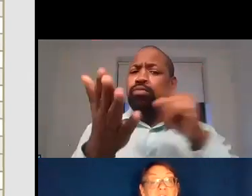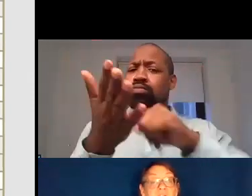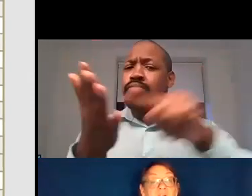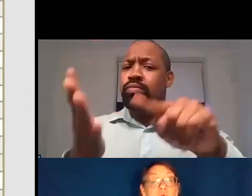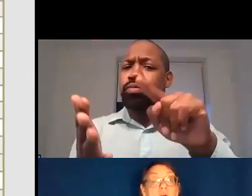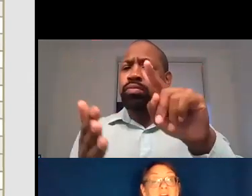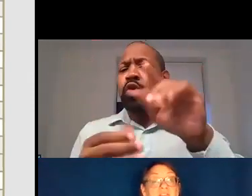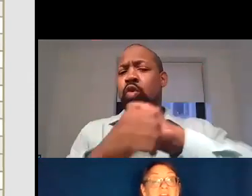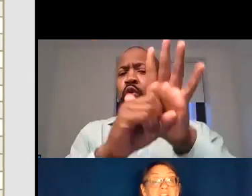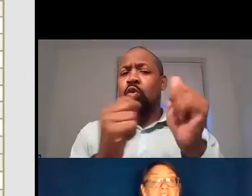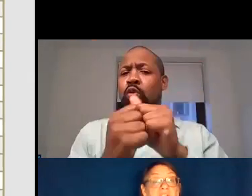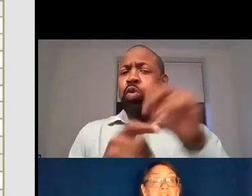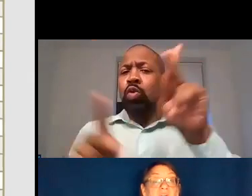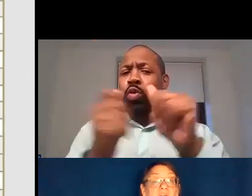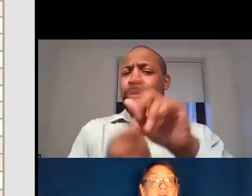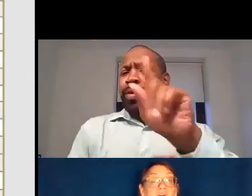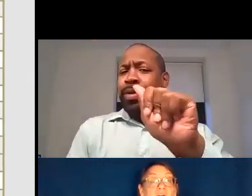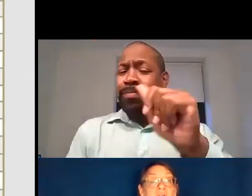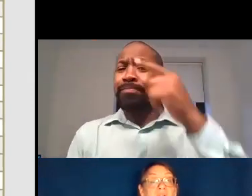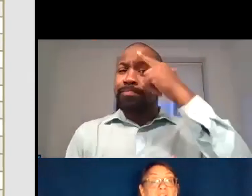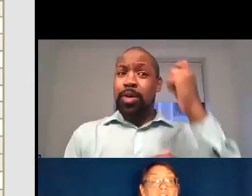because have you already envisioned,